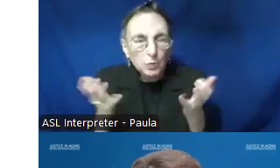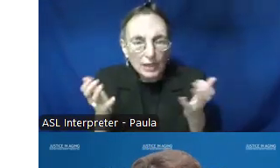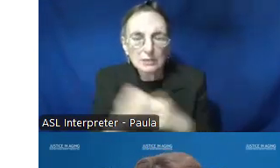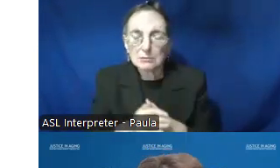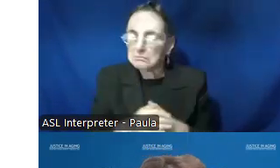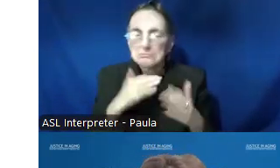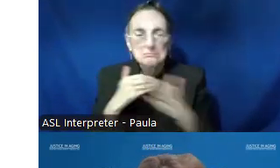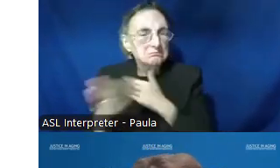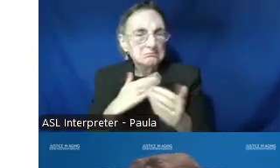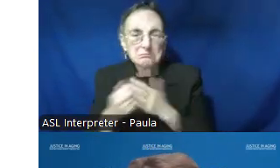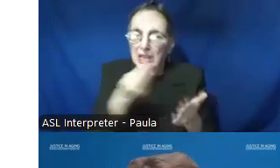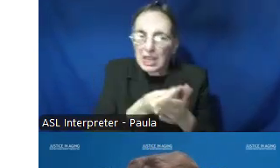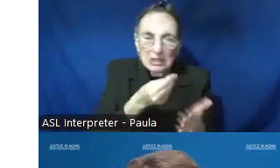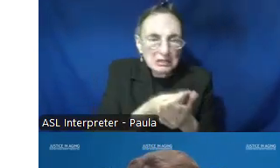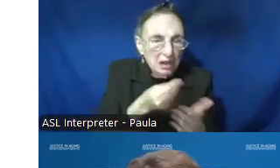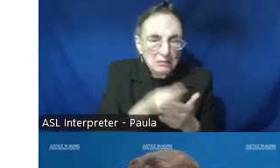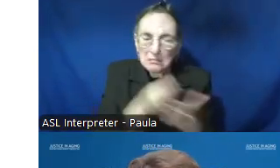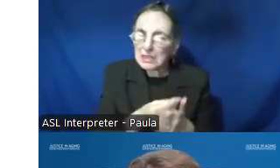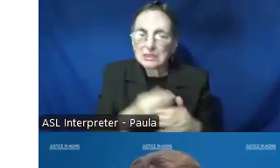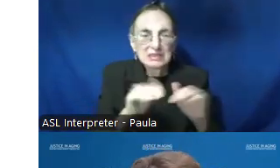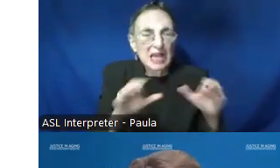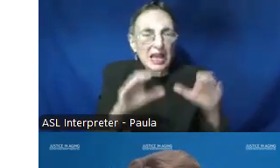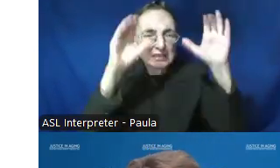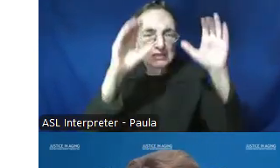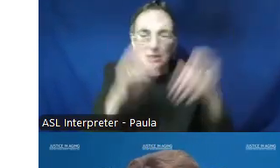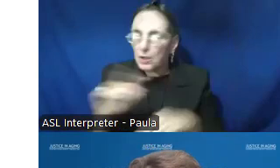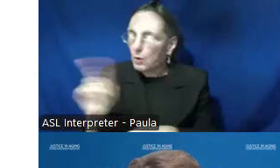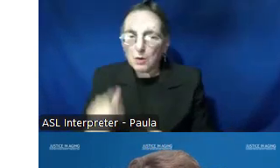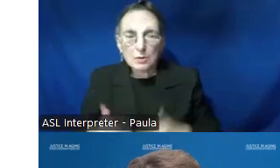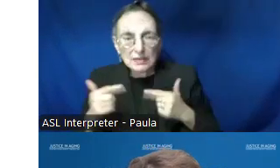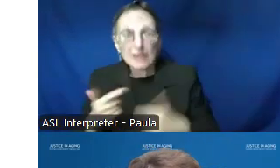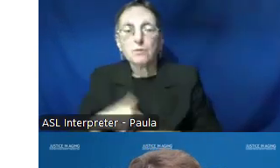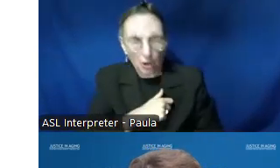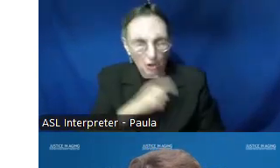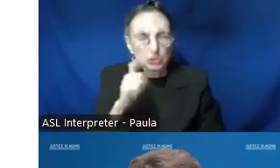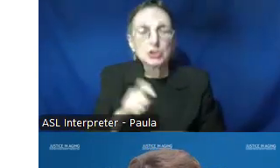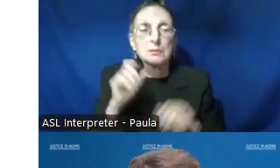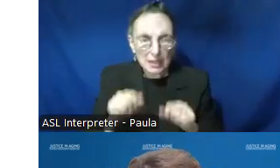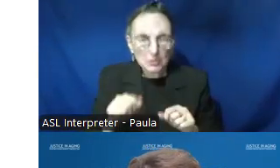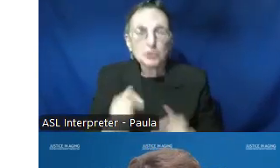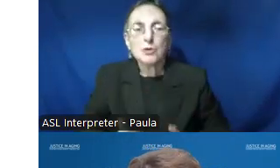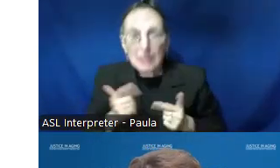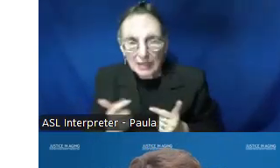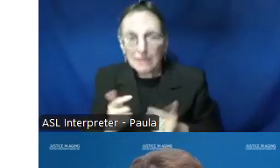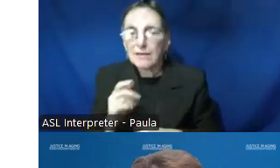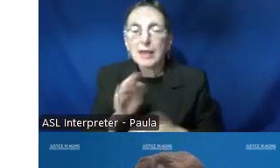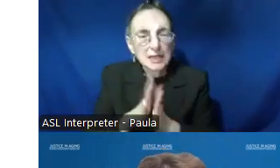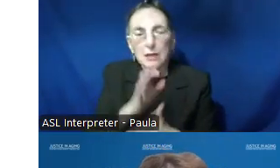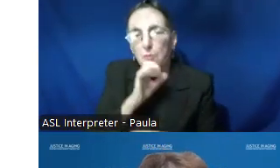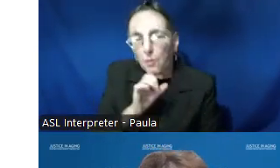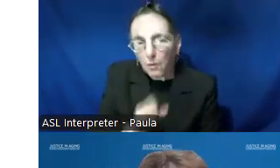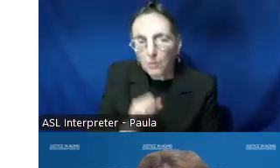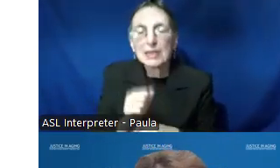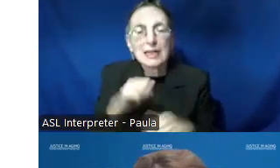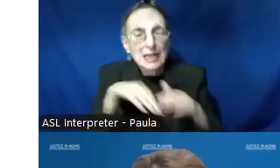status or where we live, we should all be able to live and age in accessible, affordable, age-friendly housing in